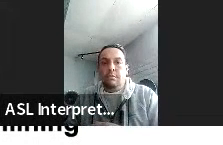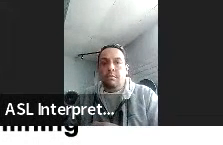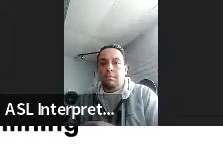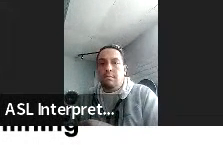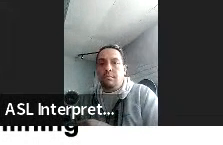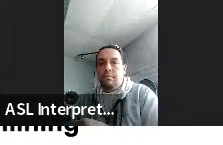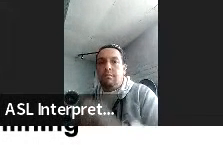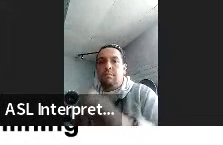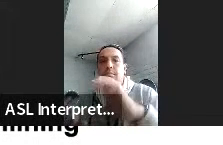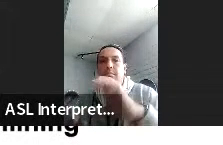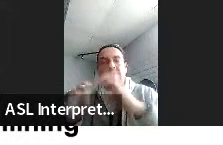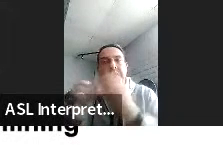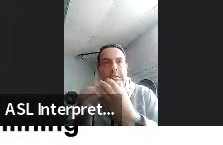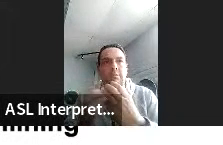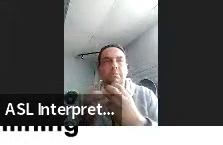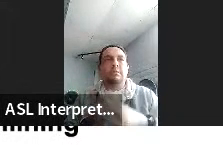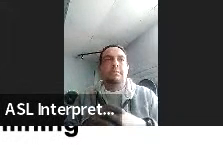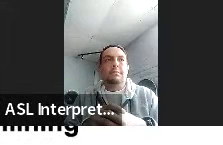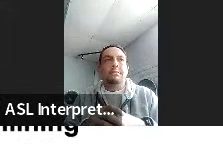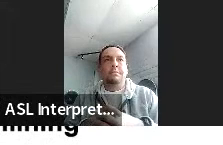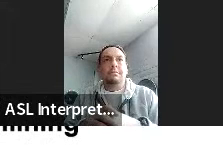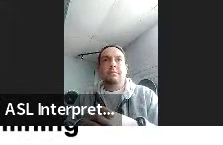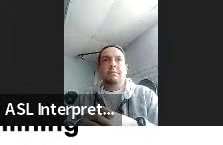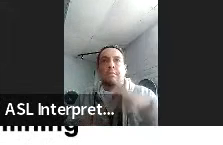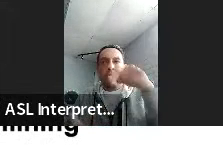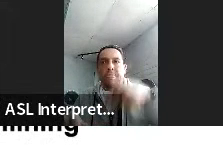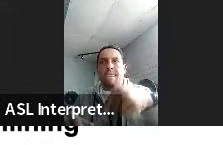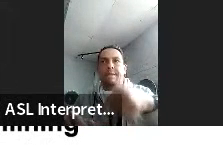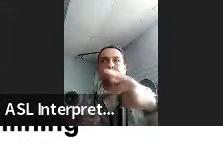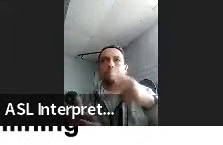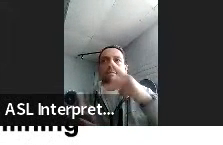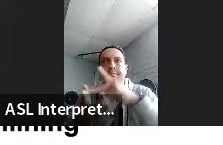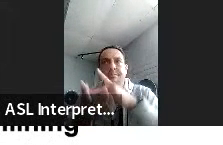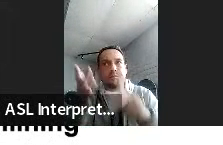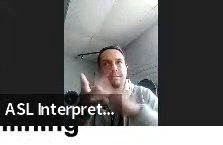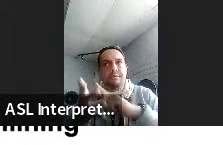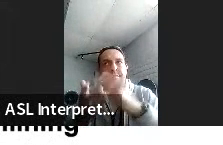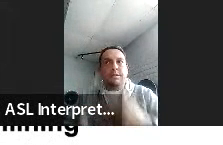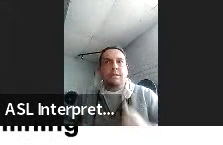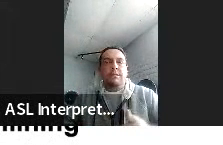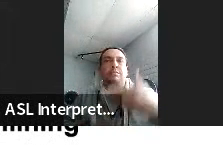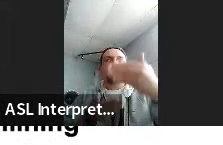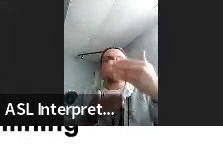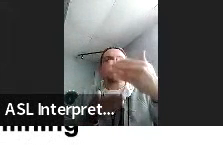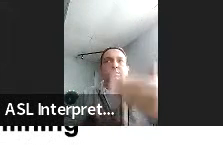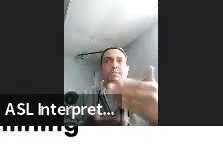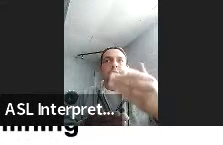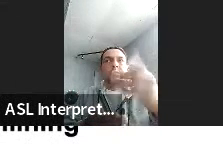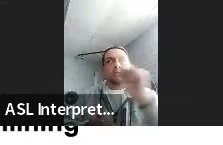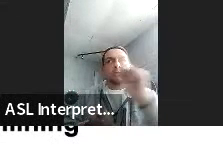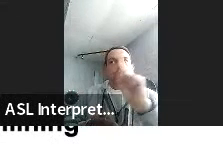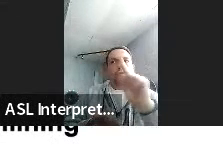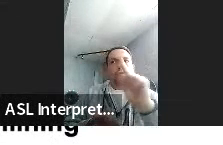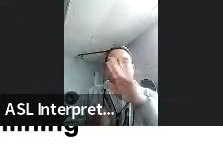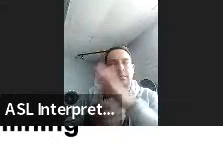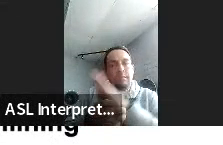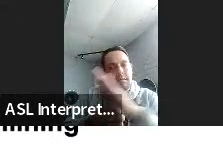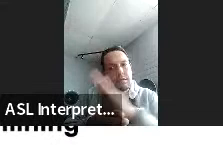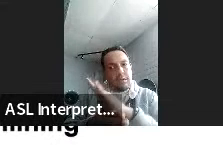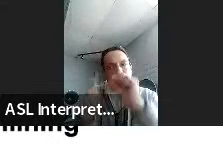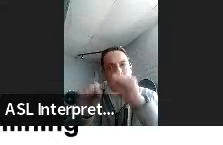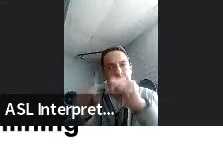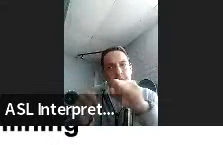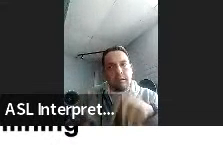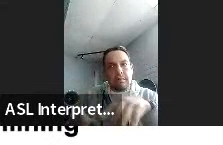classifications. So this part of the proposal wouldn't make changes to where businesses are allowed to locate, but it's all about clarity and modernizing